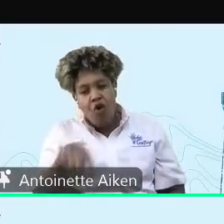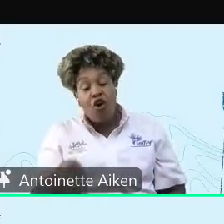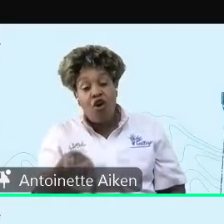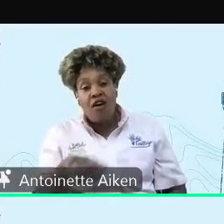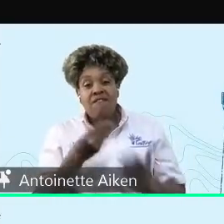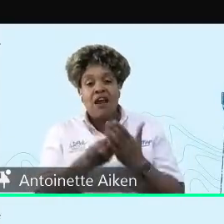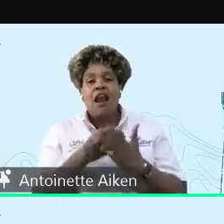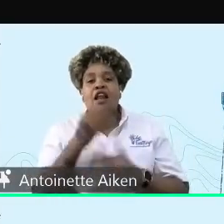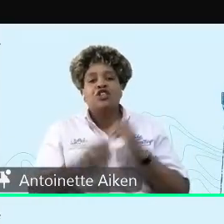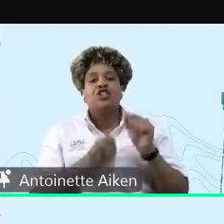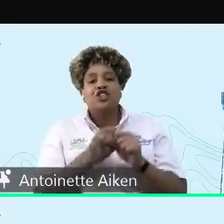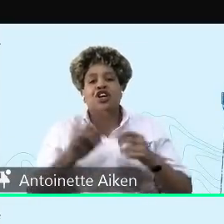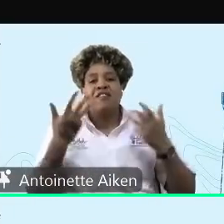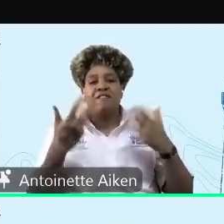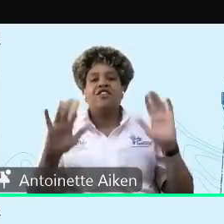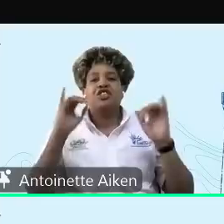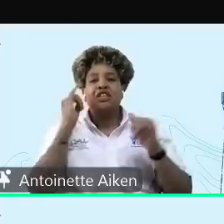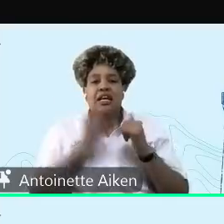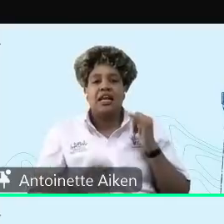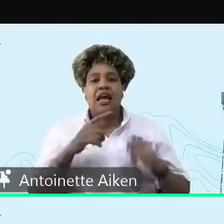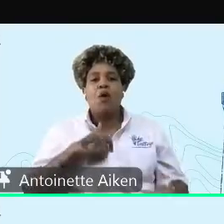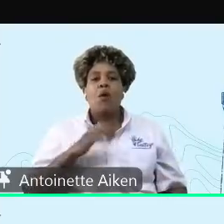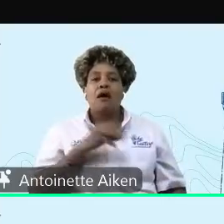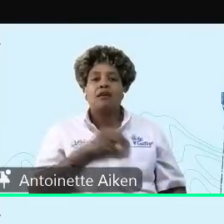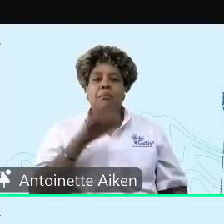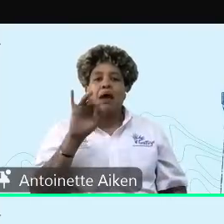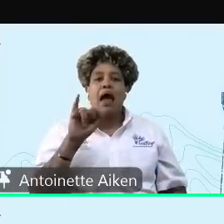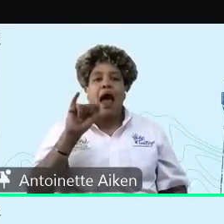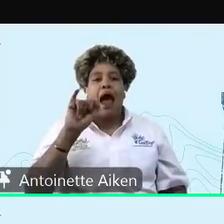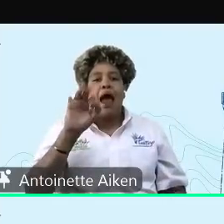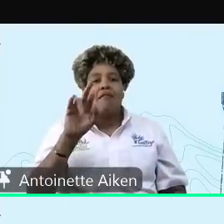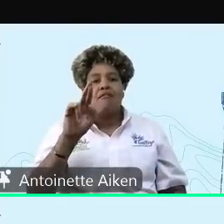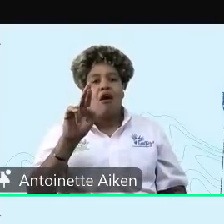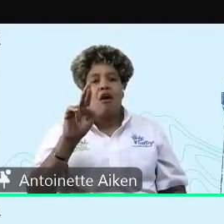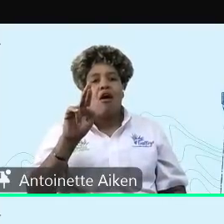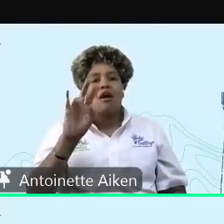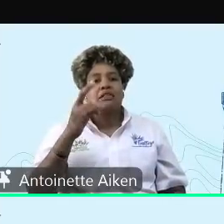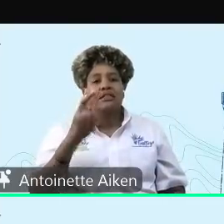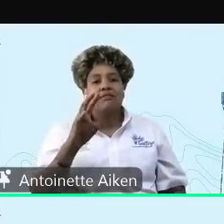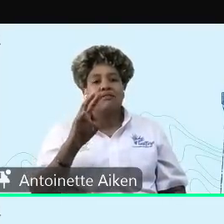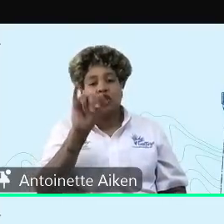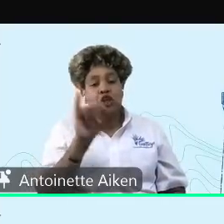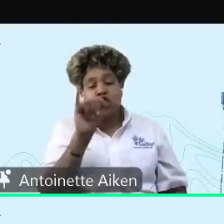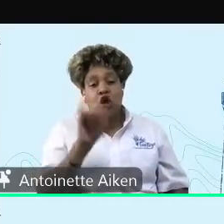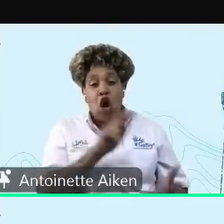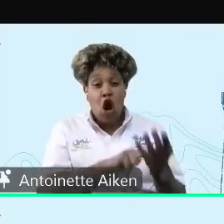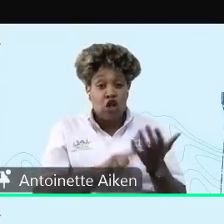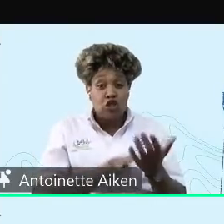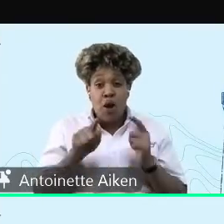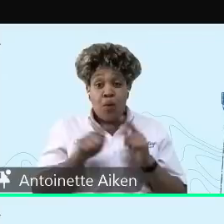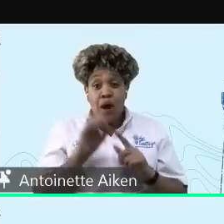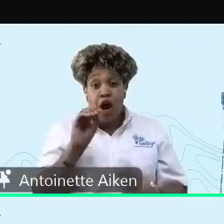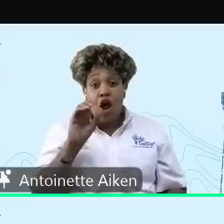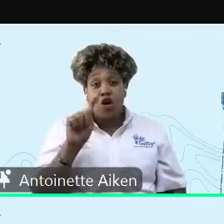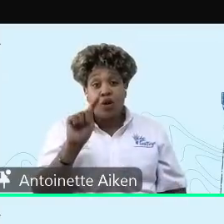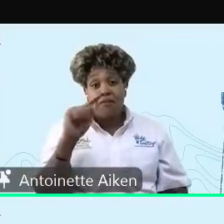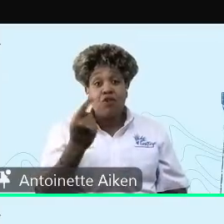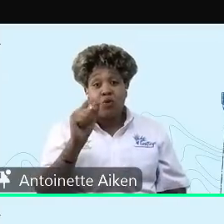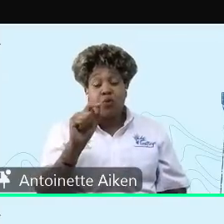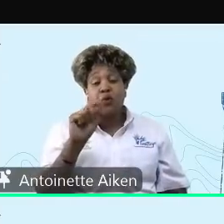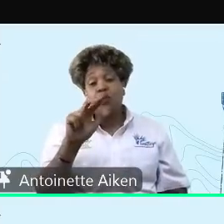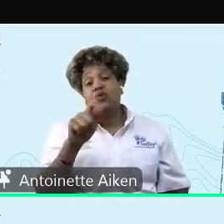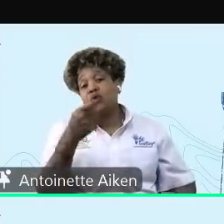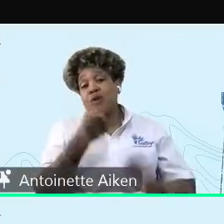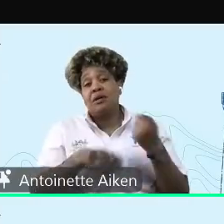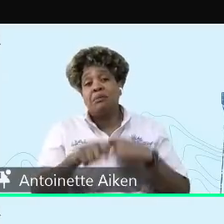that the group adopted IFRS 17 insurance contracts on October 1, 2023,